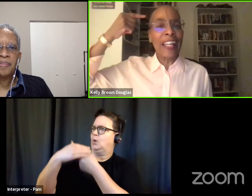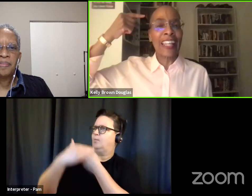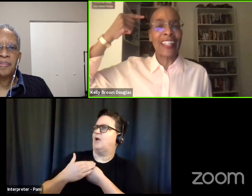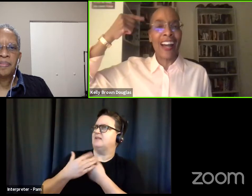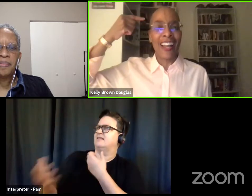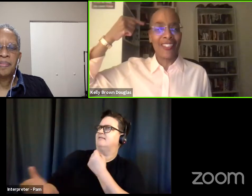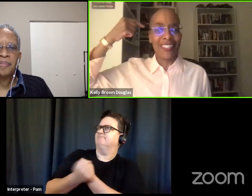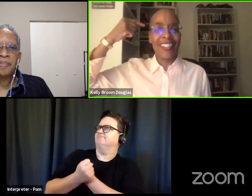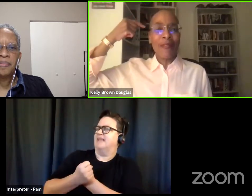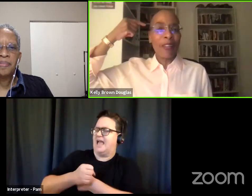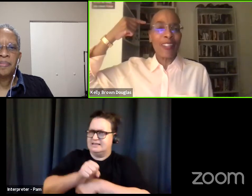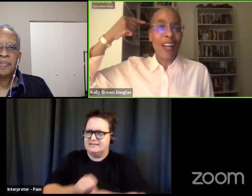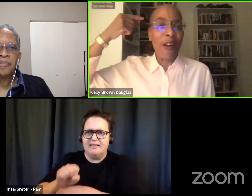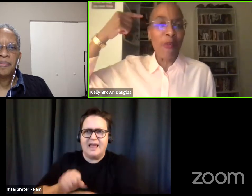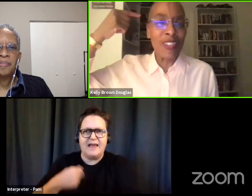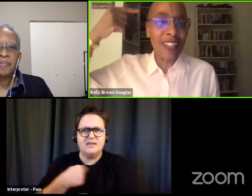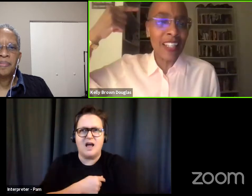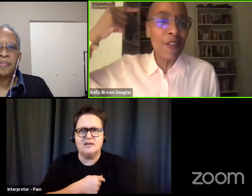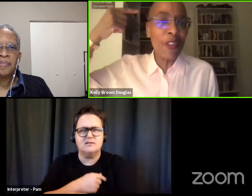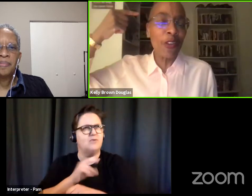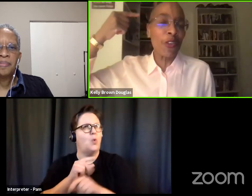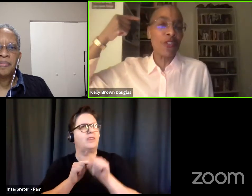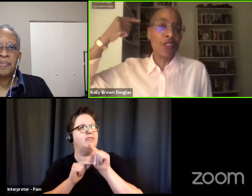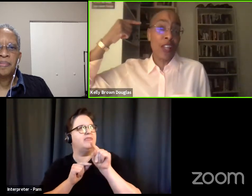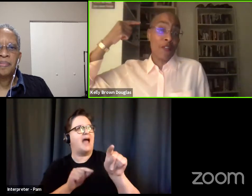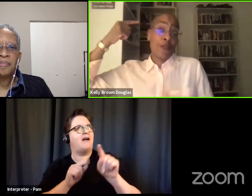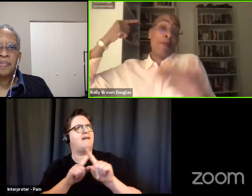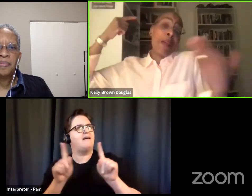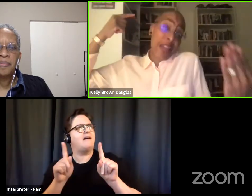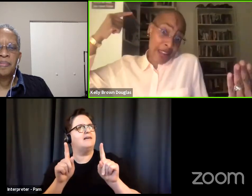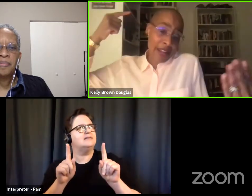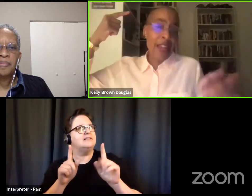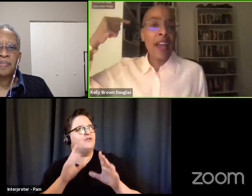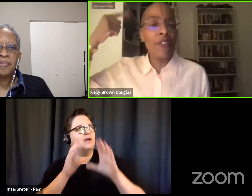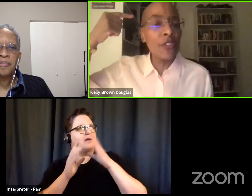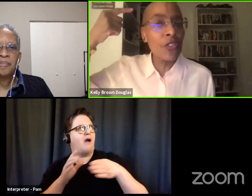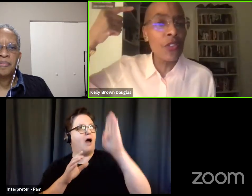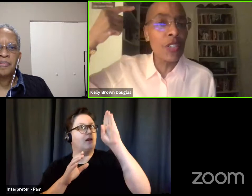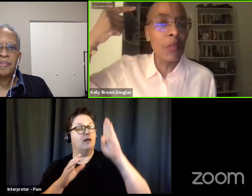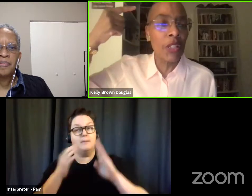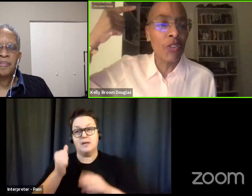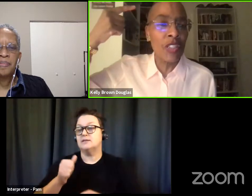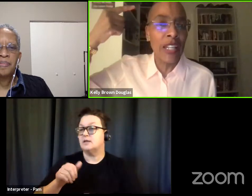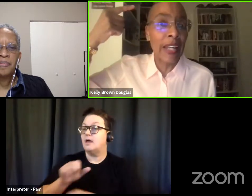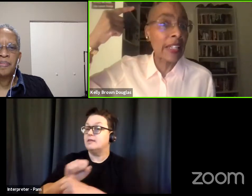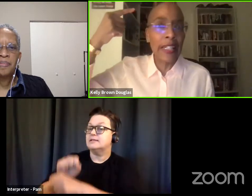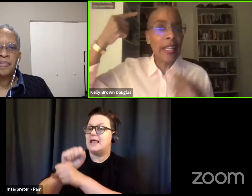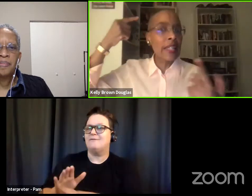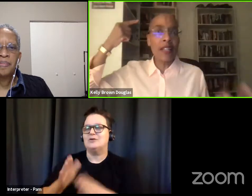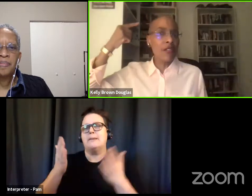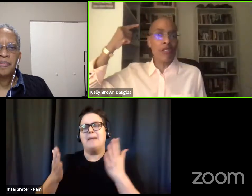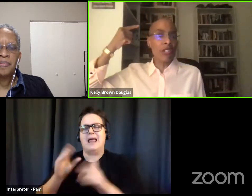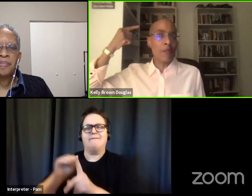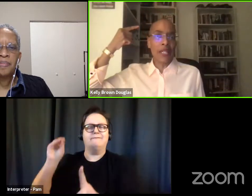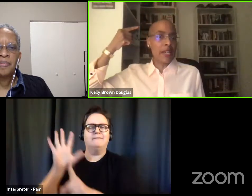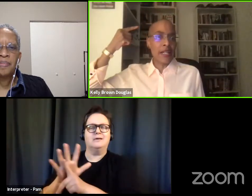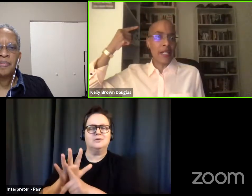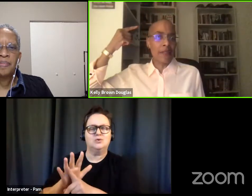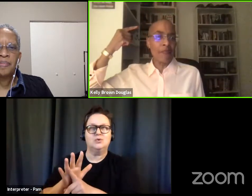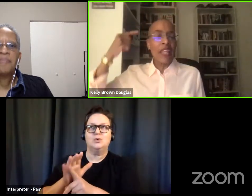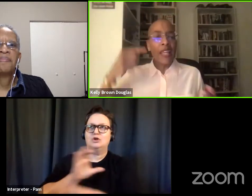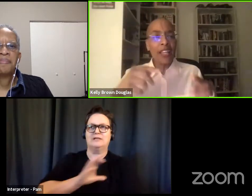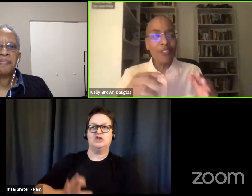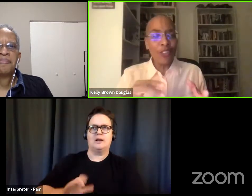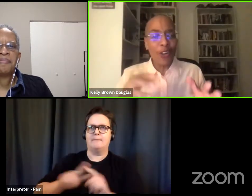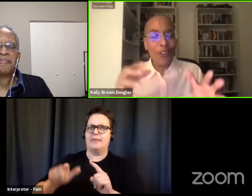they recognized, because I always say, even though their enslavers may have introduced them to Christianity, they didn't introduce them to